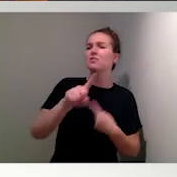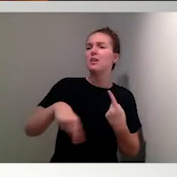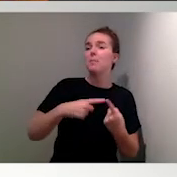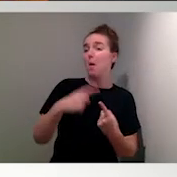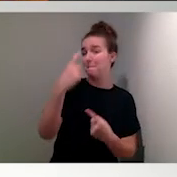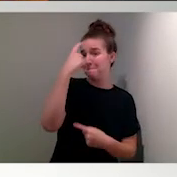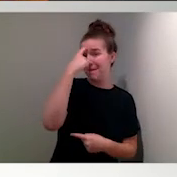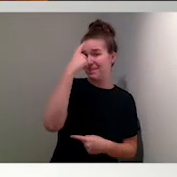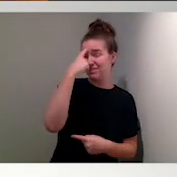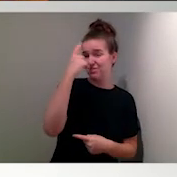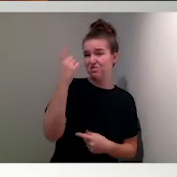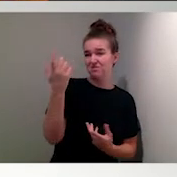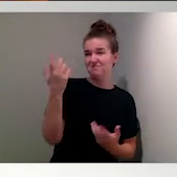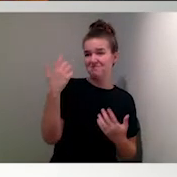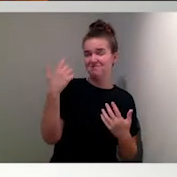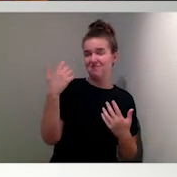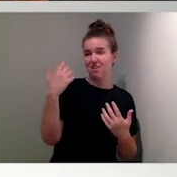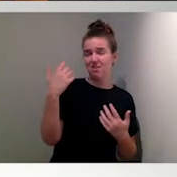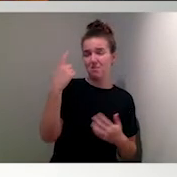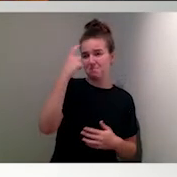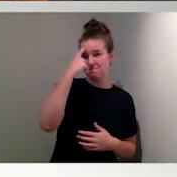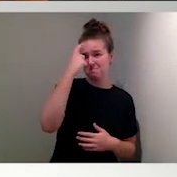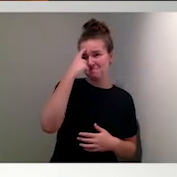family who has